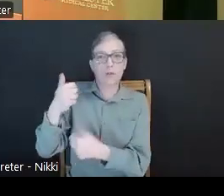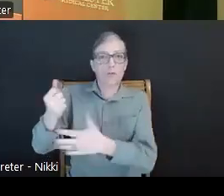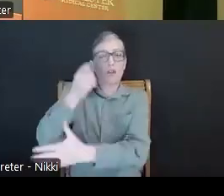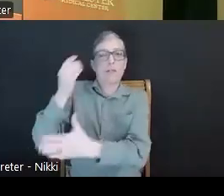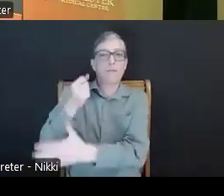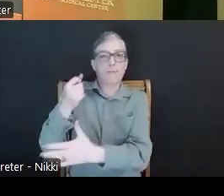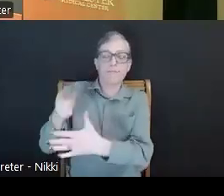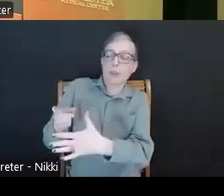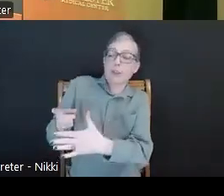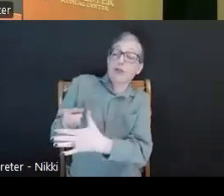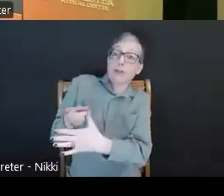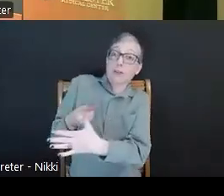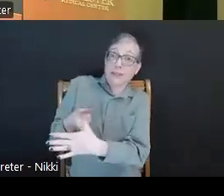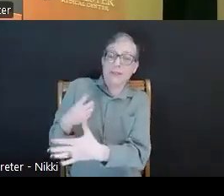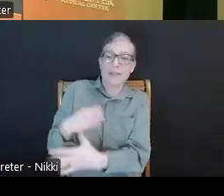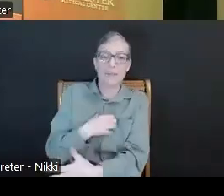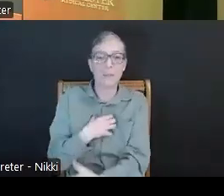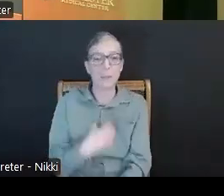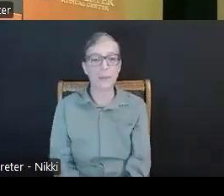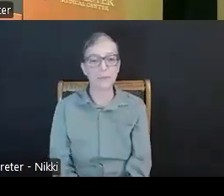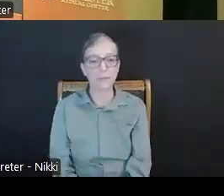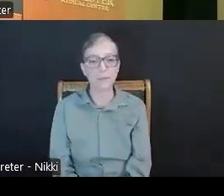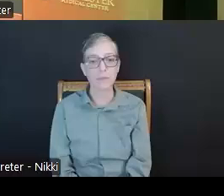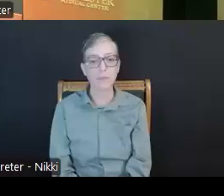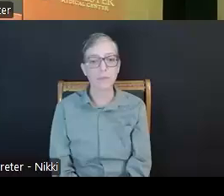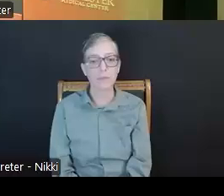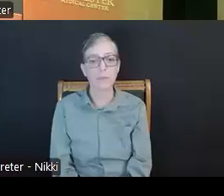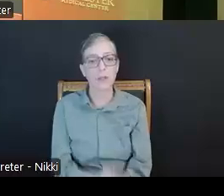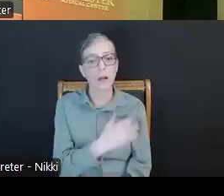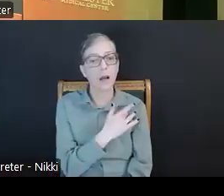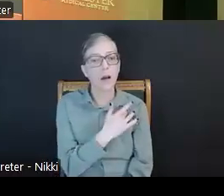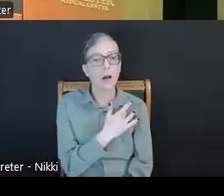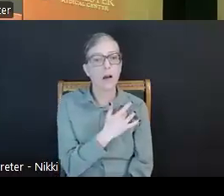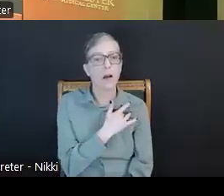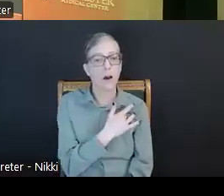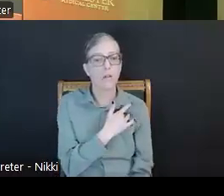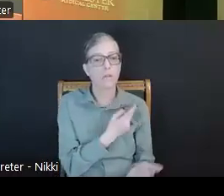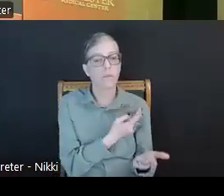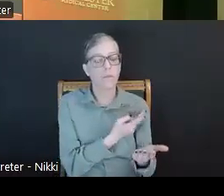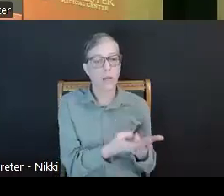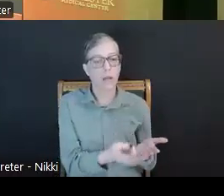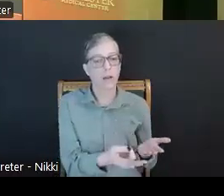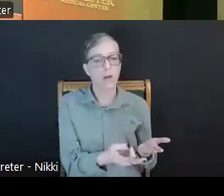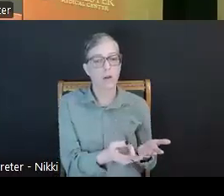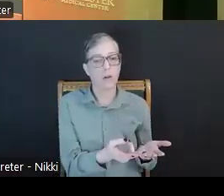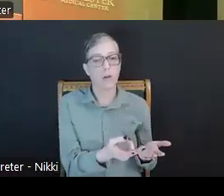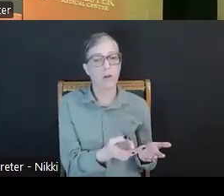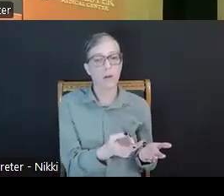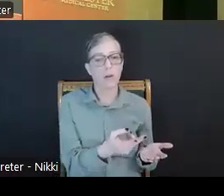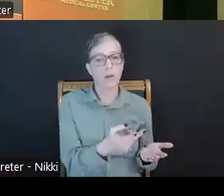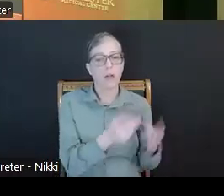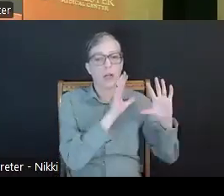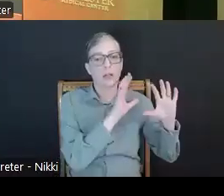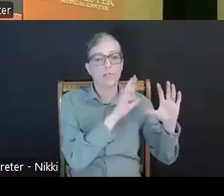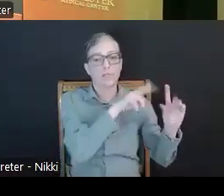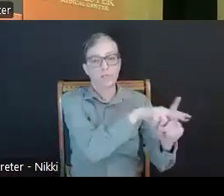had it for. Our heart failure characterization was minimally informative, and confounding as a possibility.